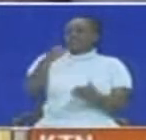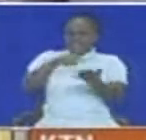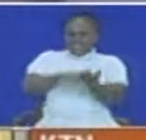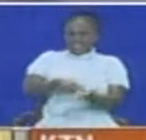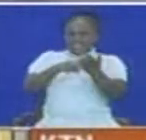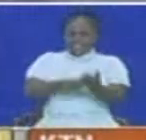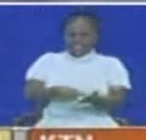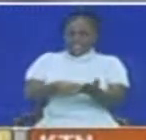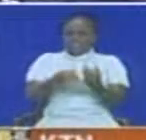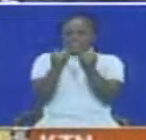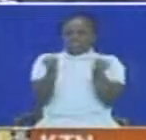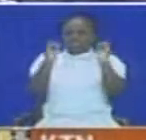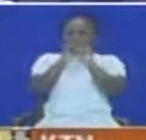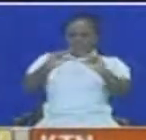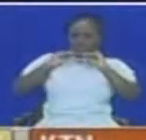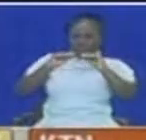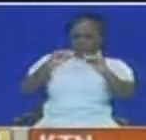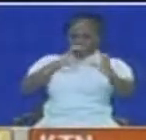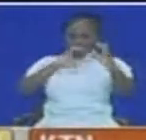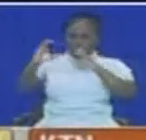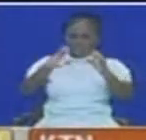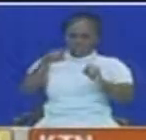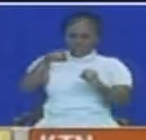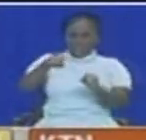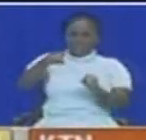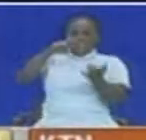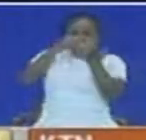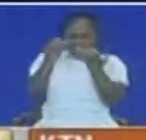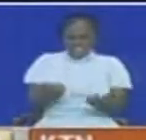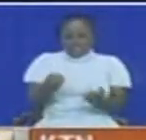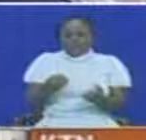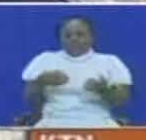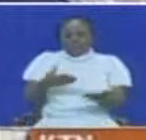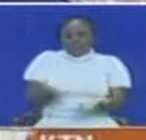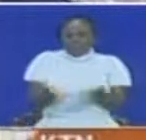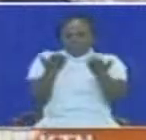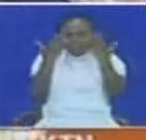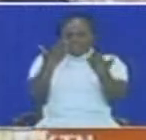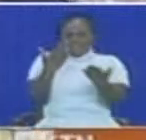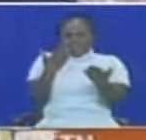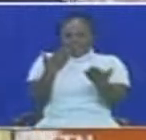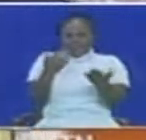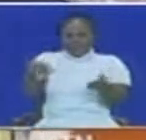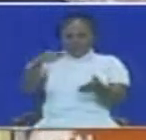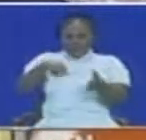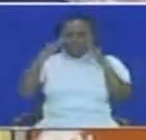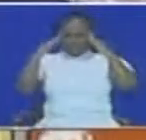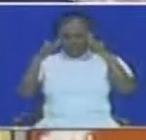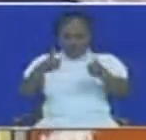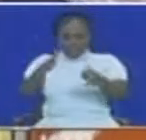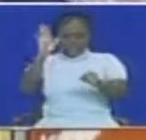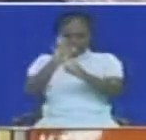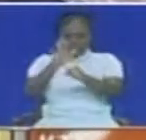kuwa taasisi za mafunzo ya mawasiliano zinapaswa kujitahidi zaidi. We normally tend to focus so much on